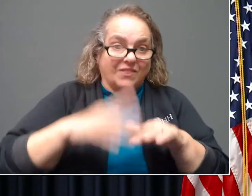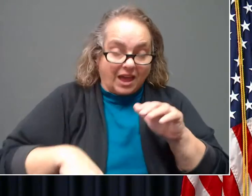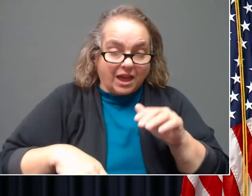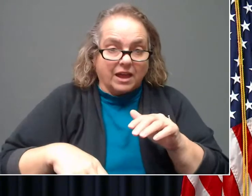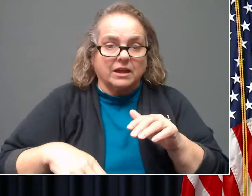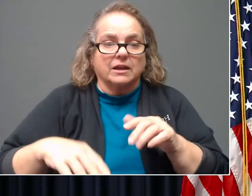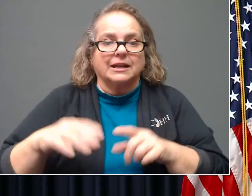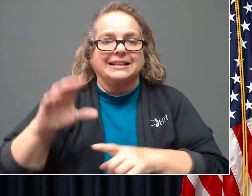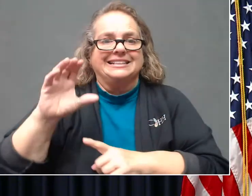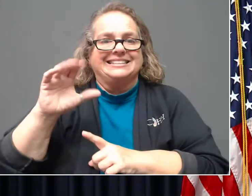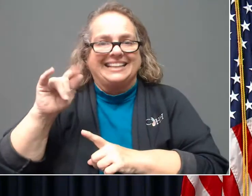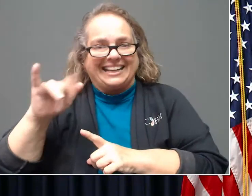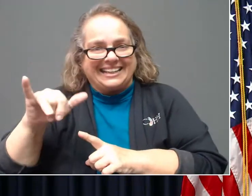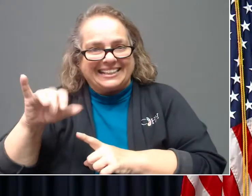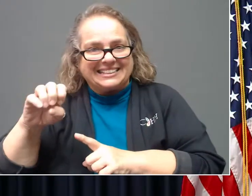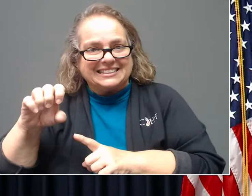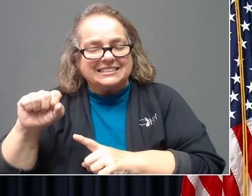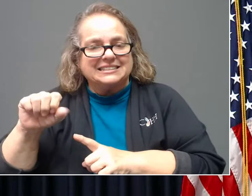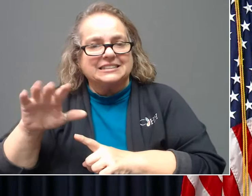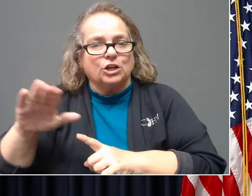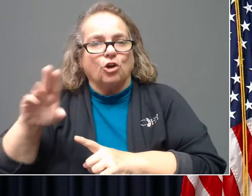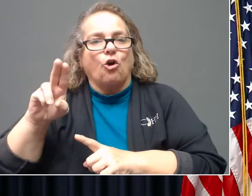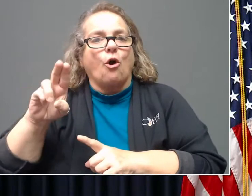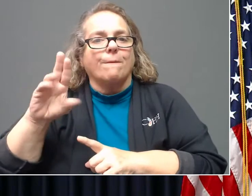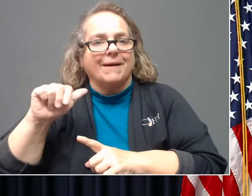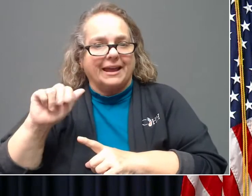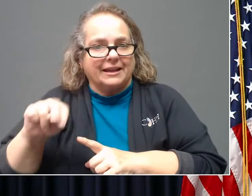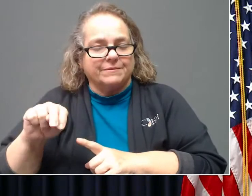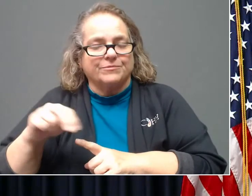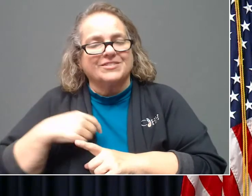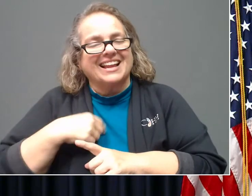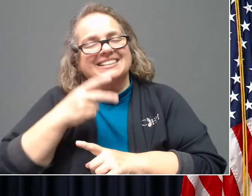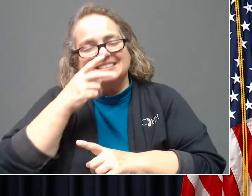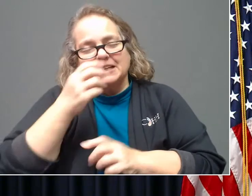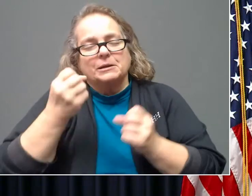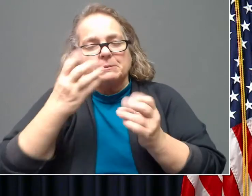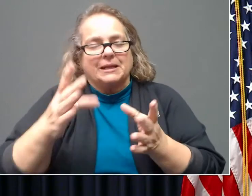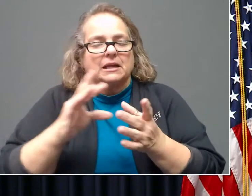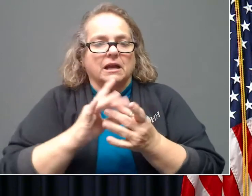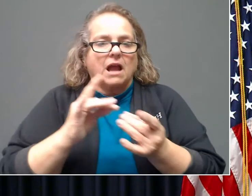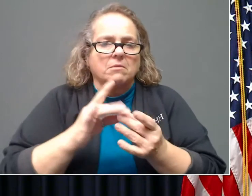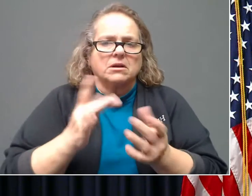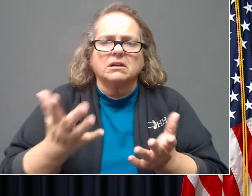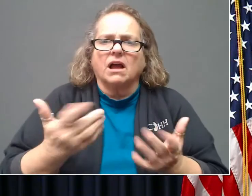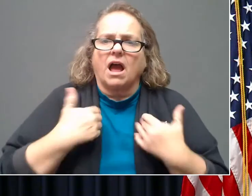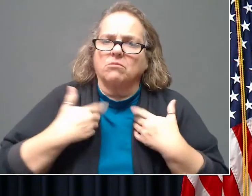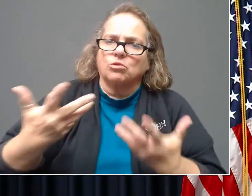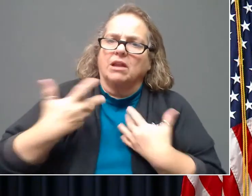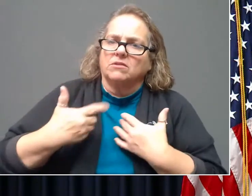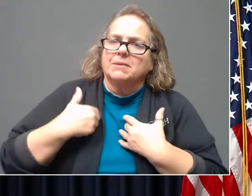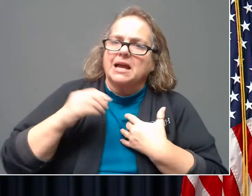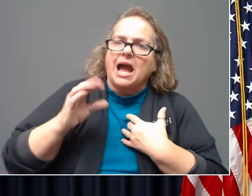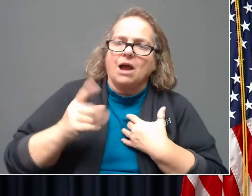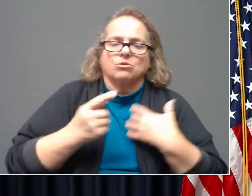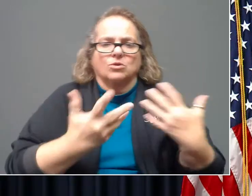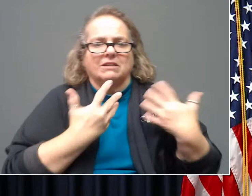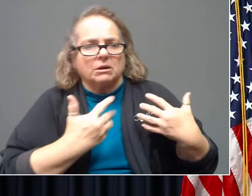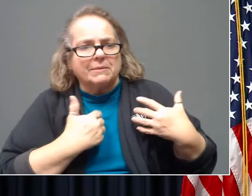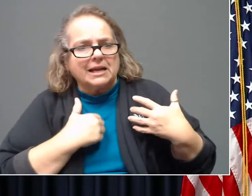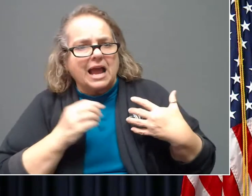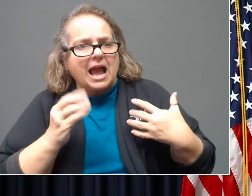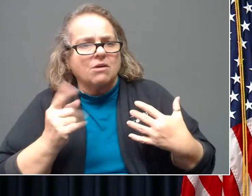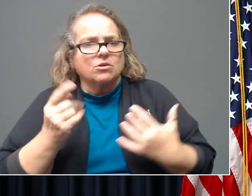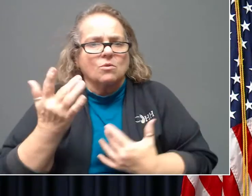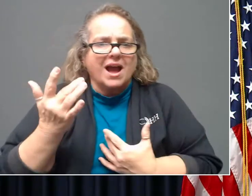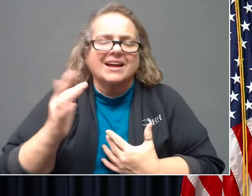I see different comments and statements about we're getting left out here or there. And I understand